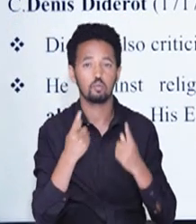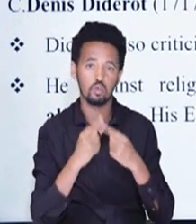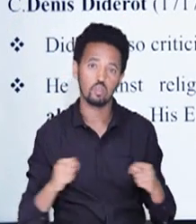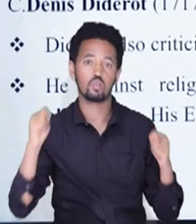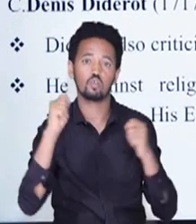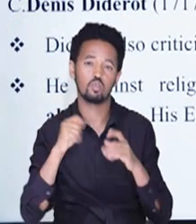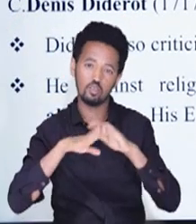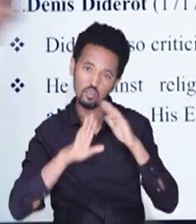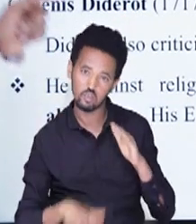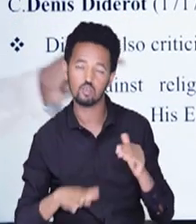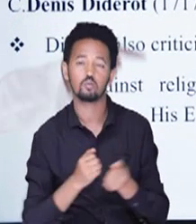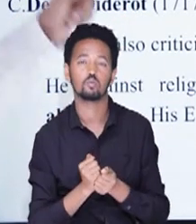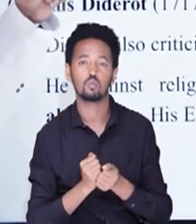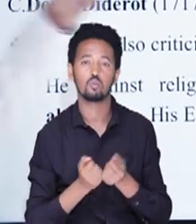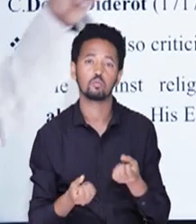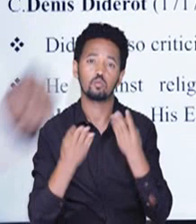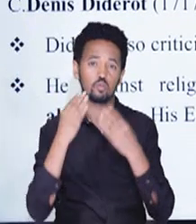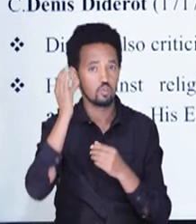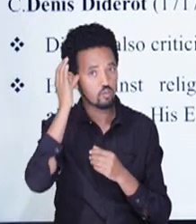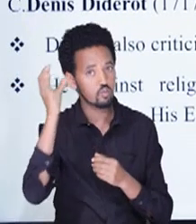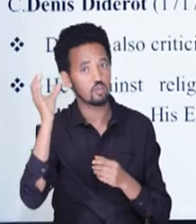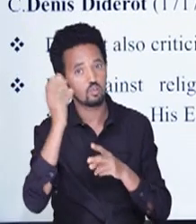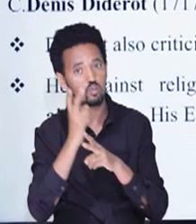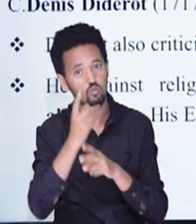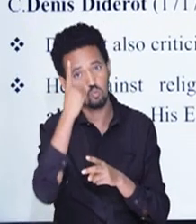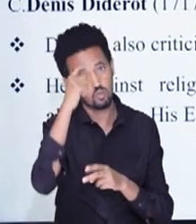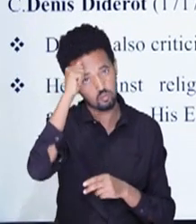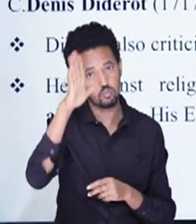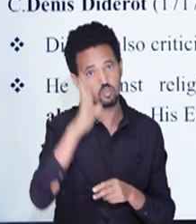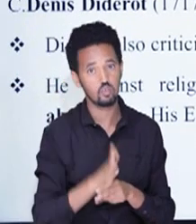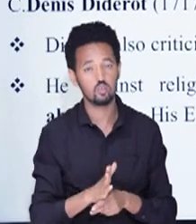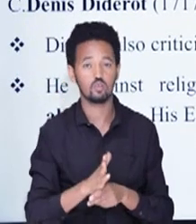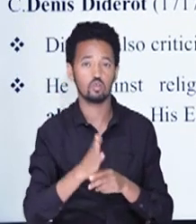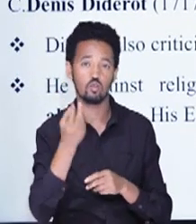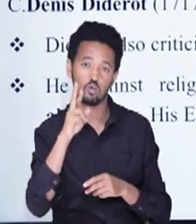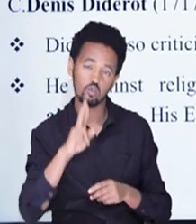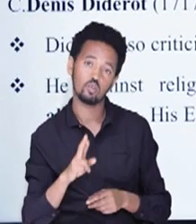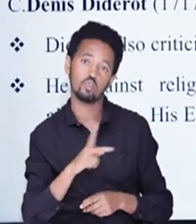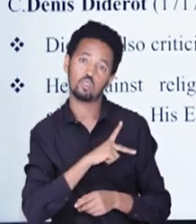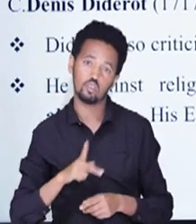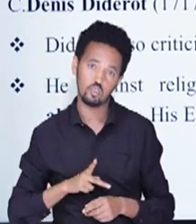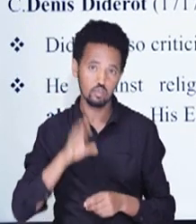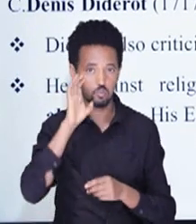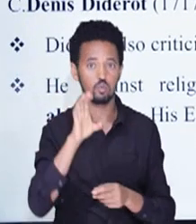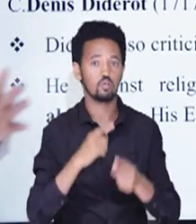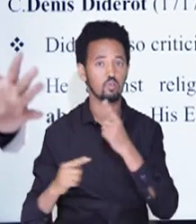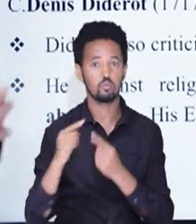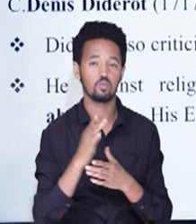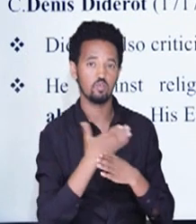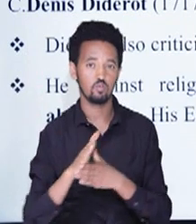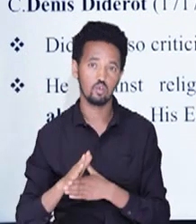interpretation of the law, instead of remaining concentrated in one person or the king, the power must be divided